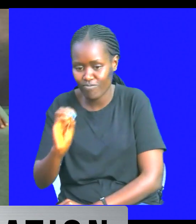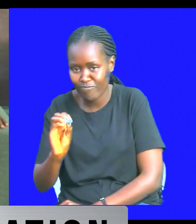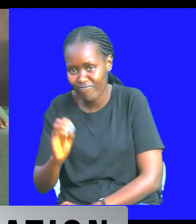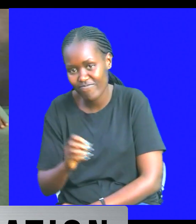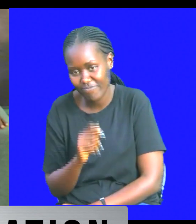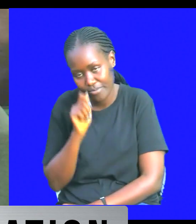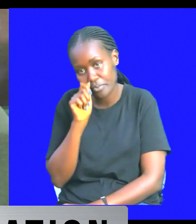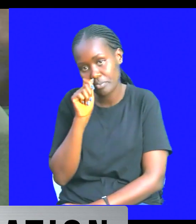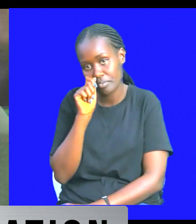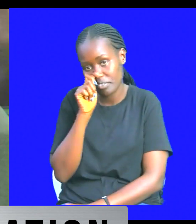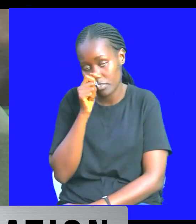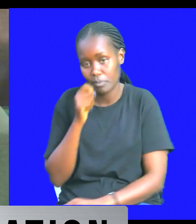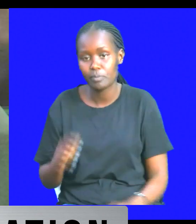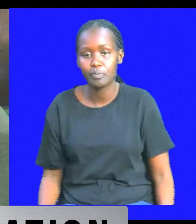or...